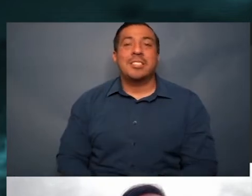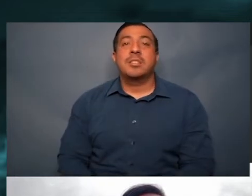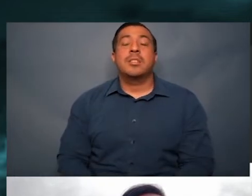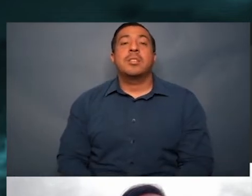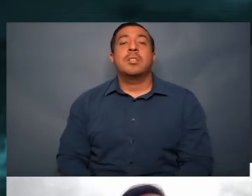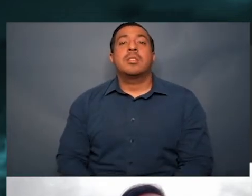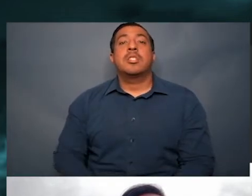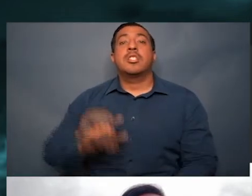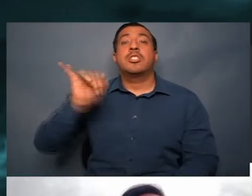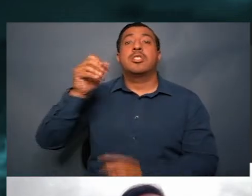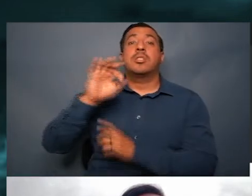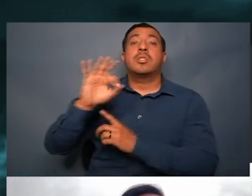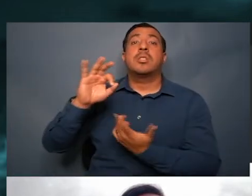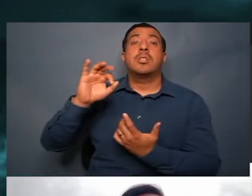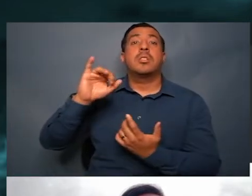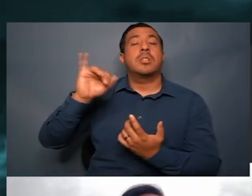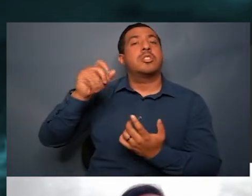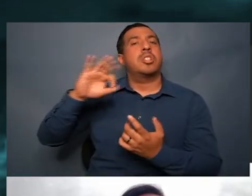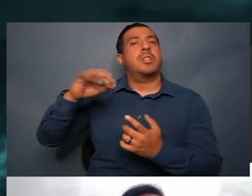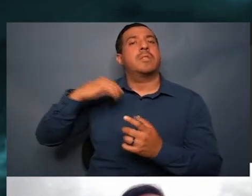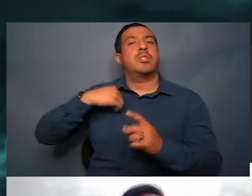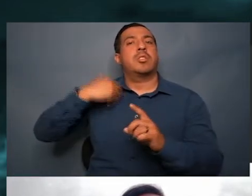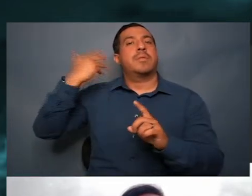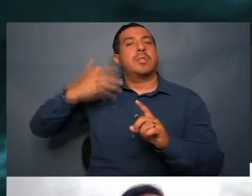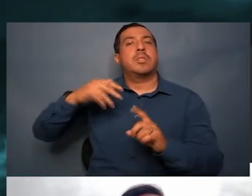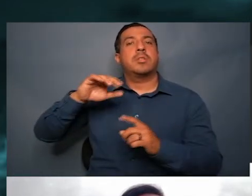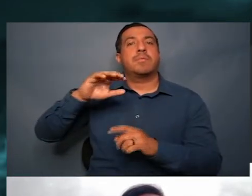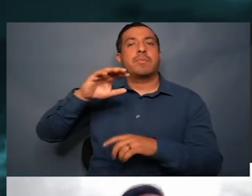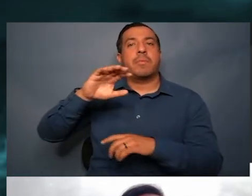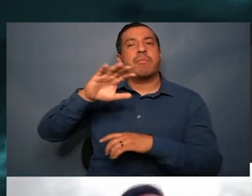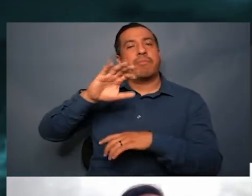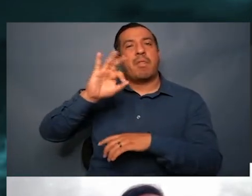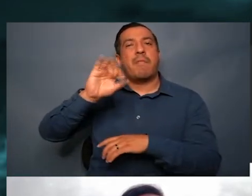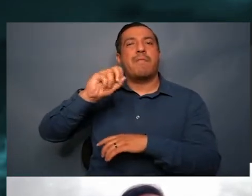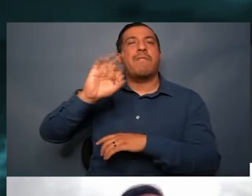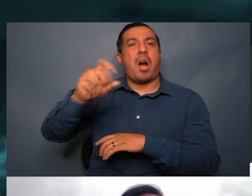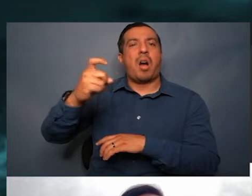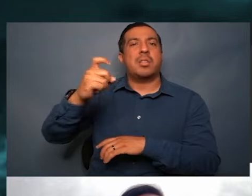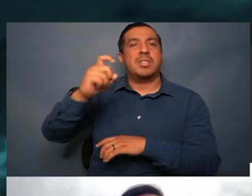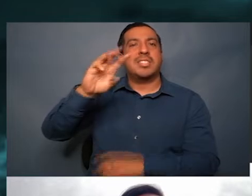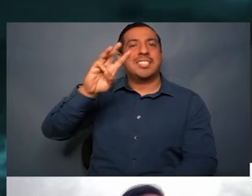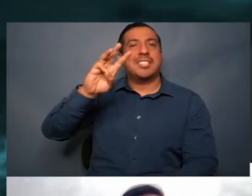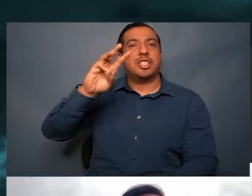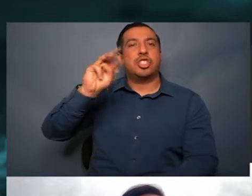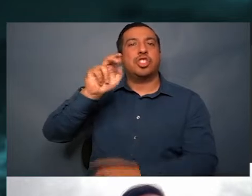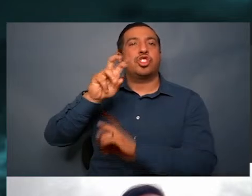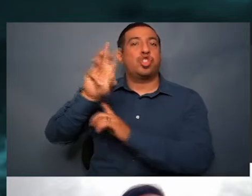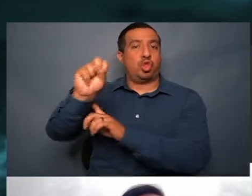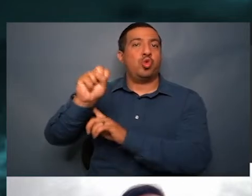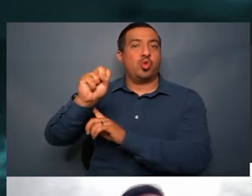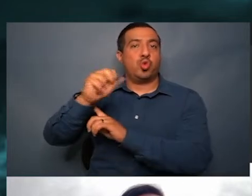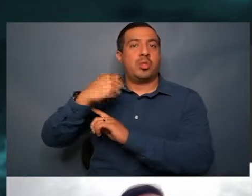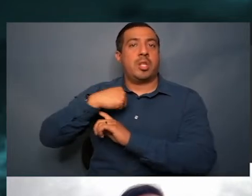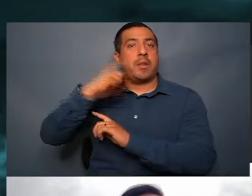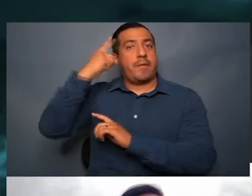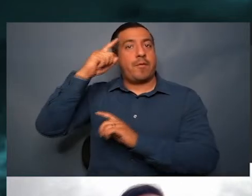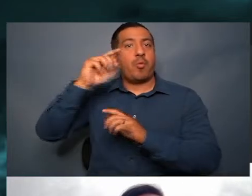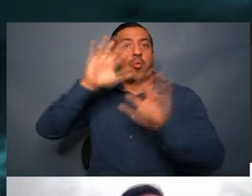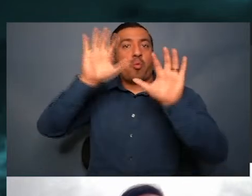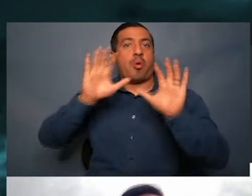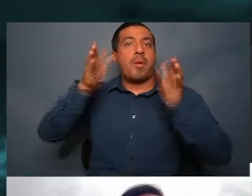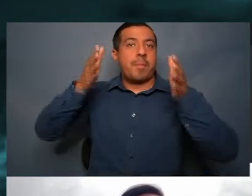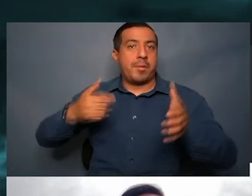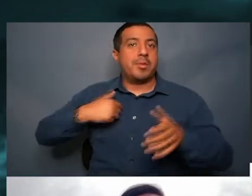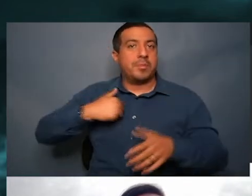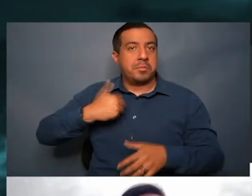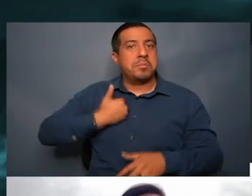Jim? Hi, Dr. Jim Sieber, Fox 26 News Chief Meteorologist, and happy to be here. This is fun doing it